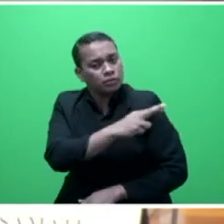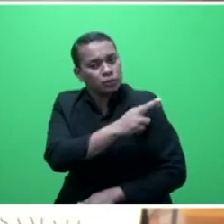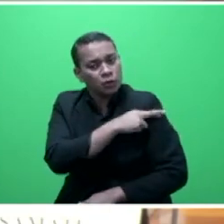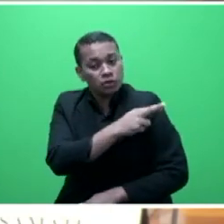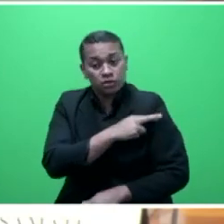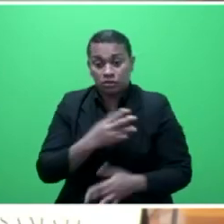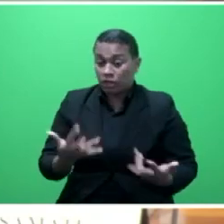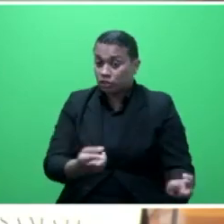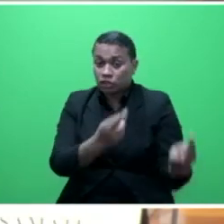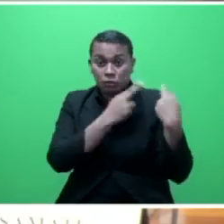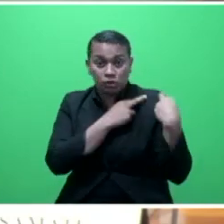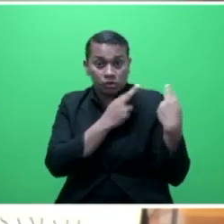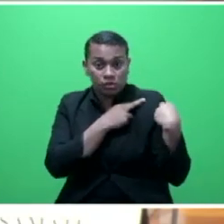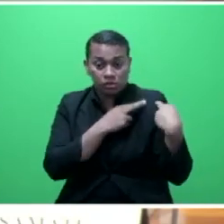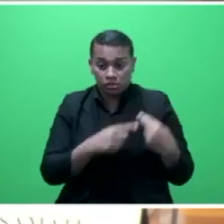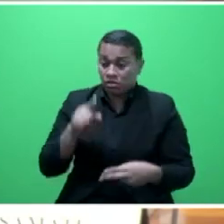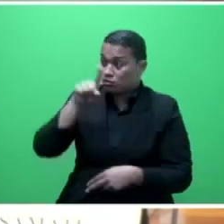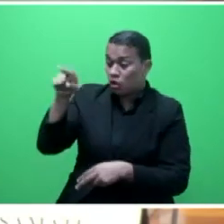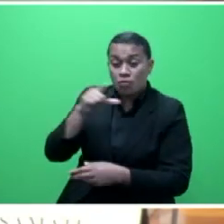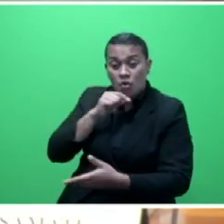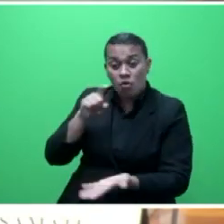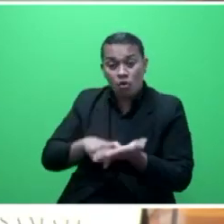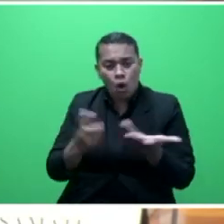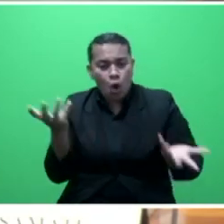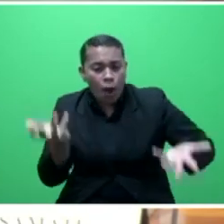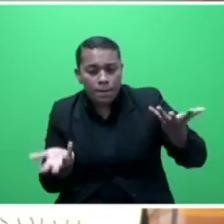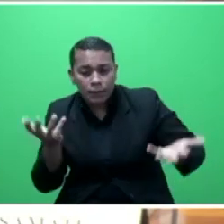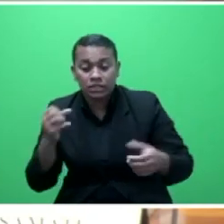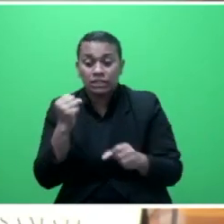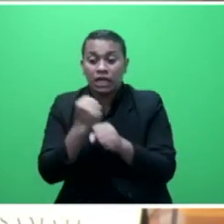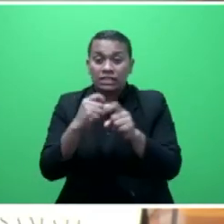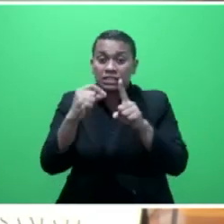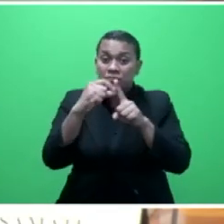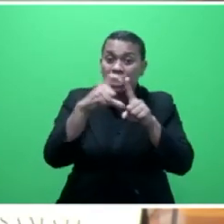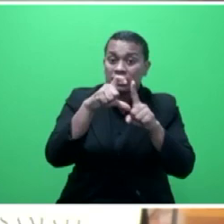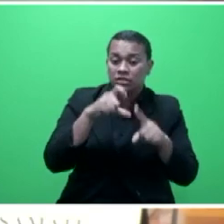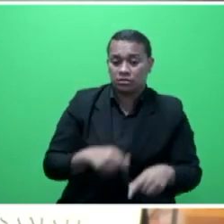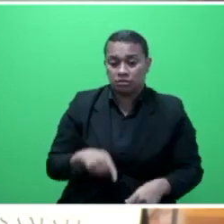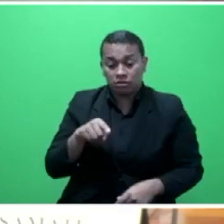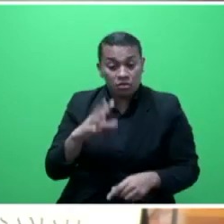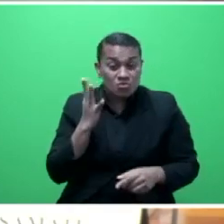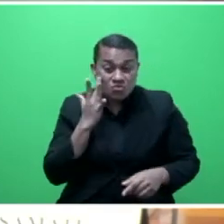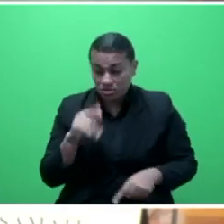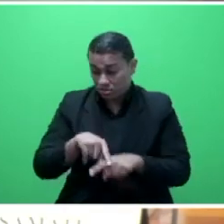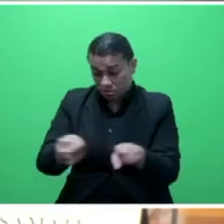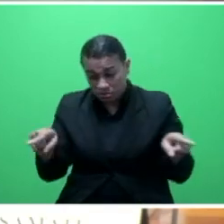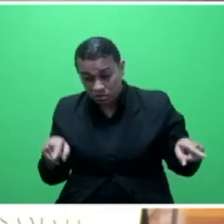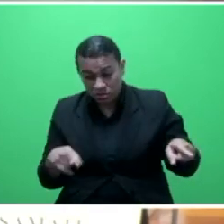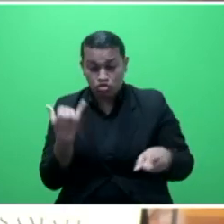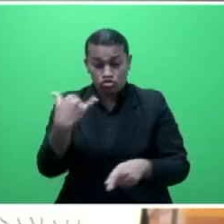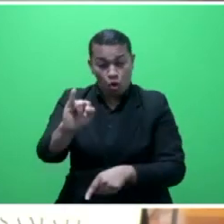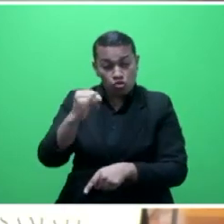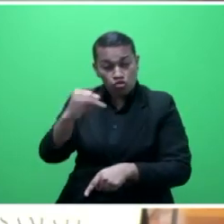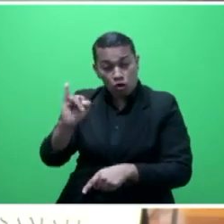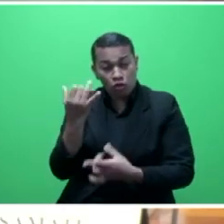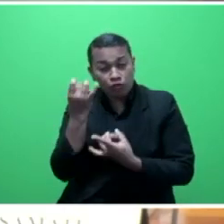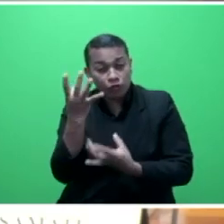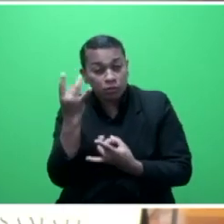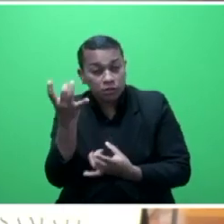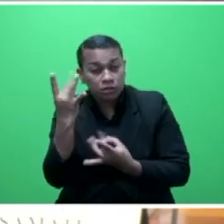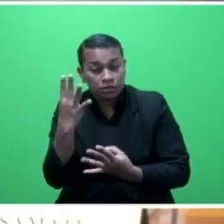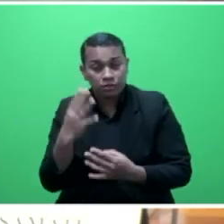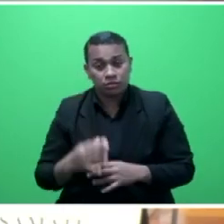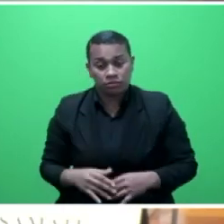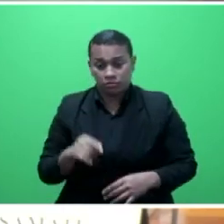GDP without exacerbating inflation. And in times when misinformation and disinformation can literally